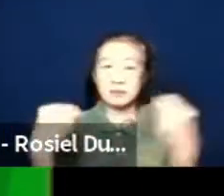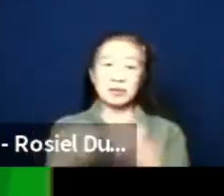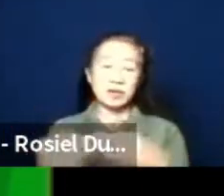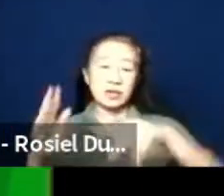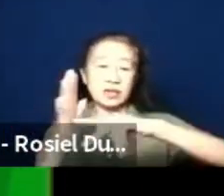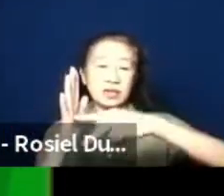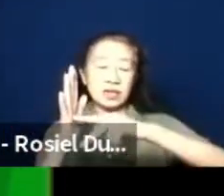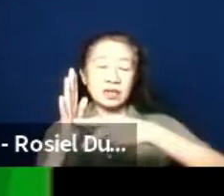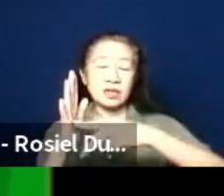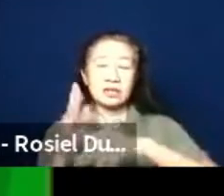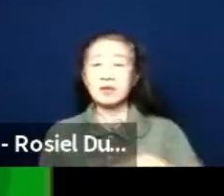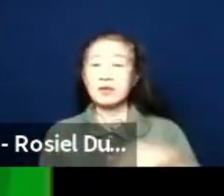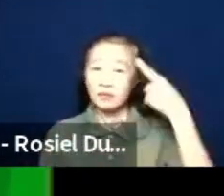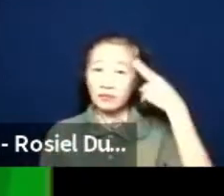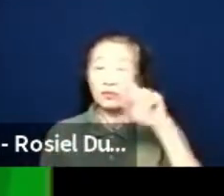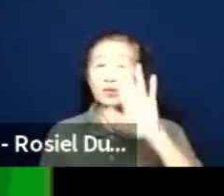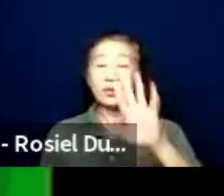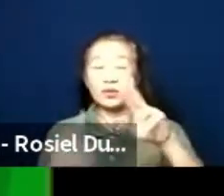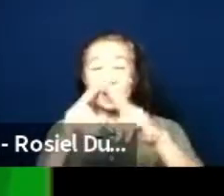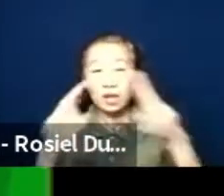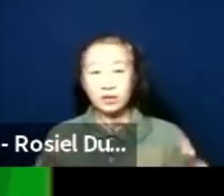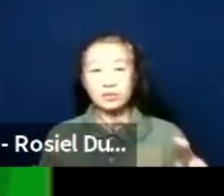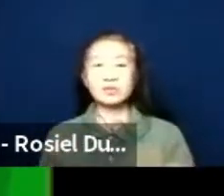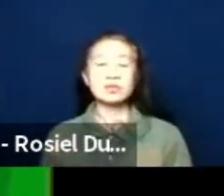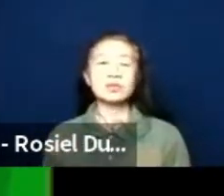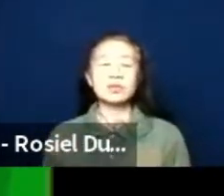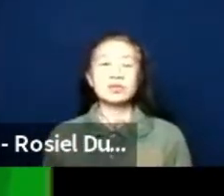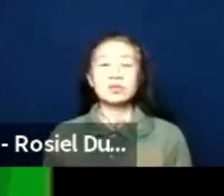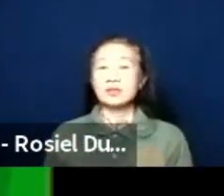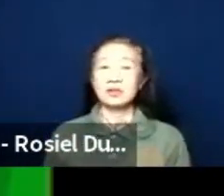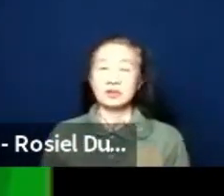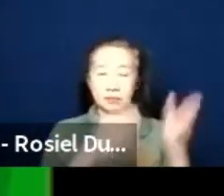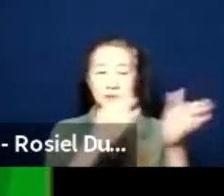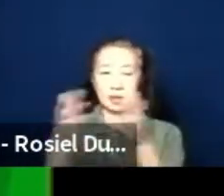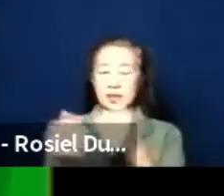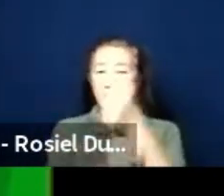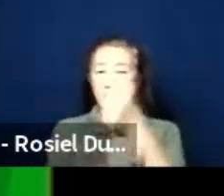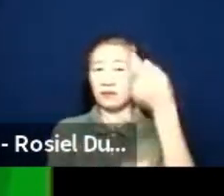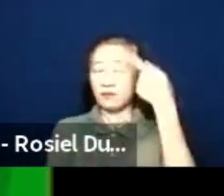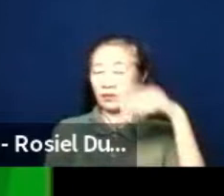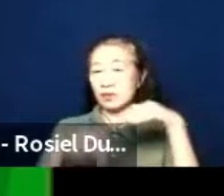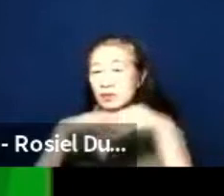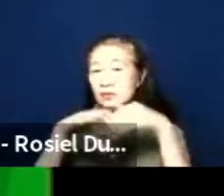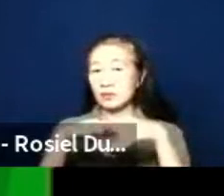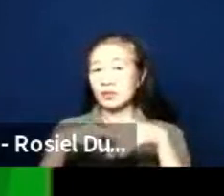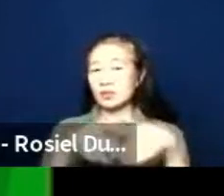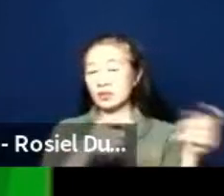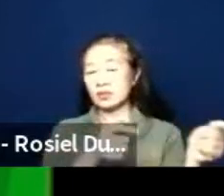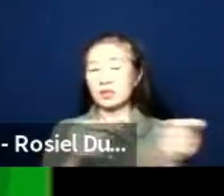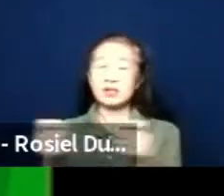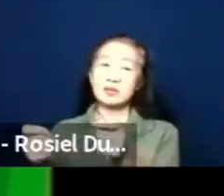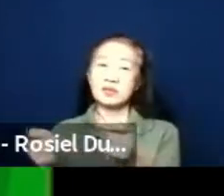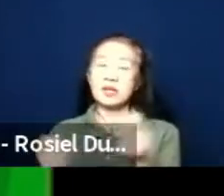your house or apartment. Next, plan ahead for accessible transportation that you may need